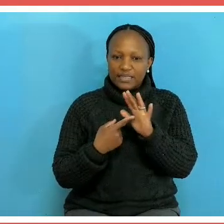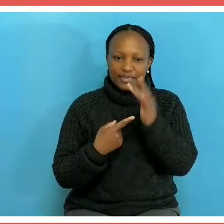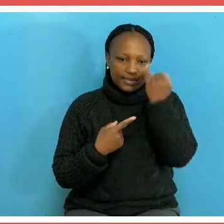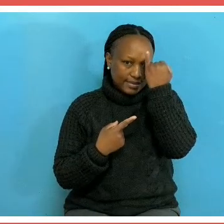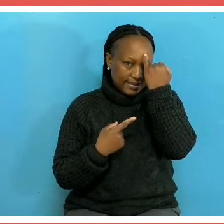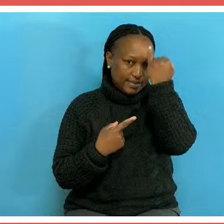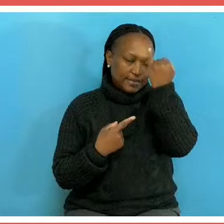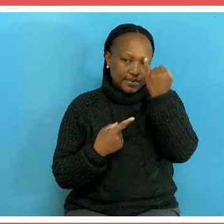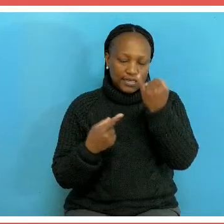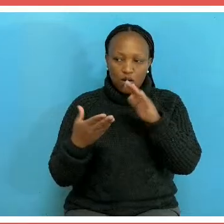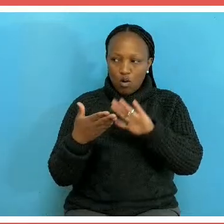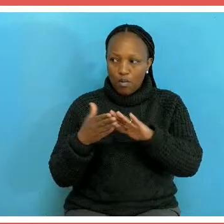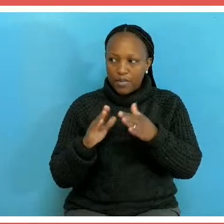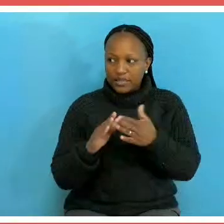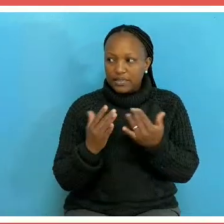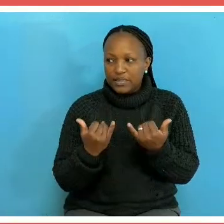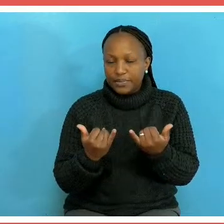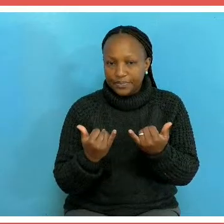this community is